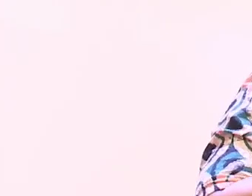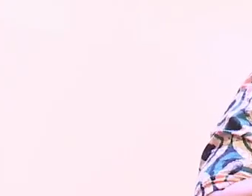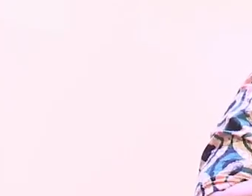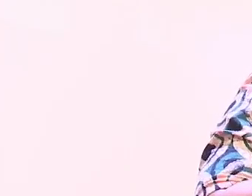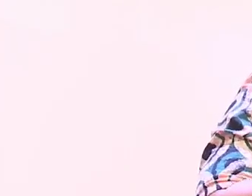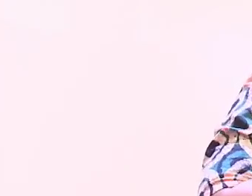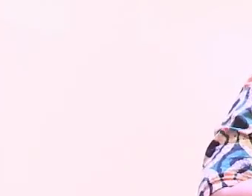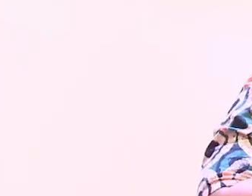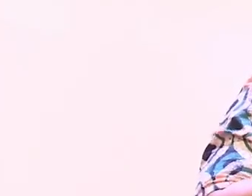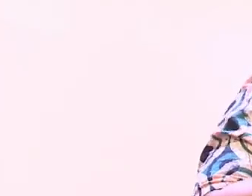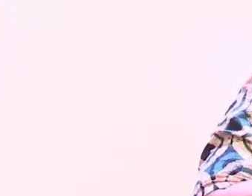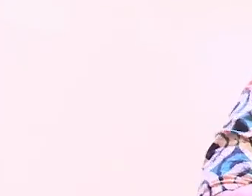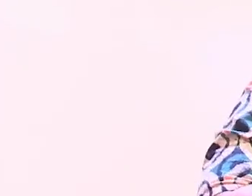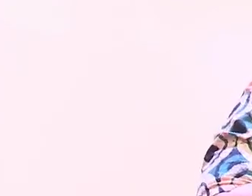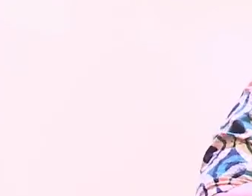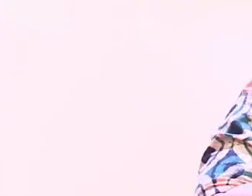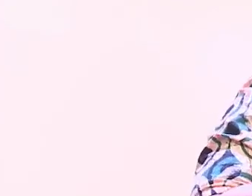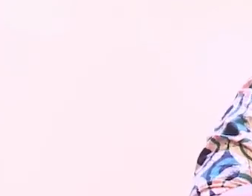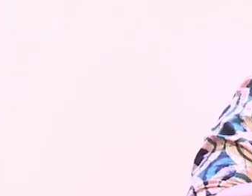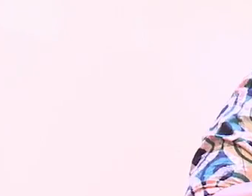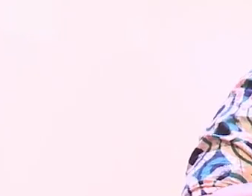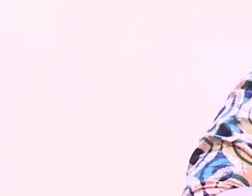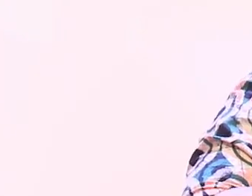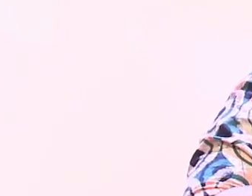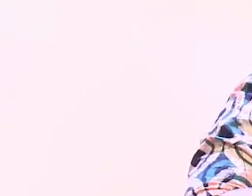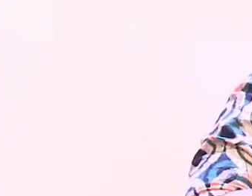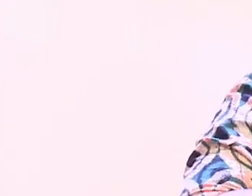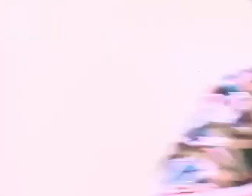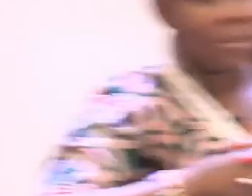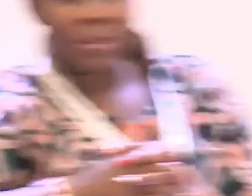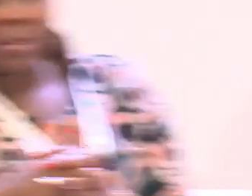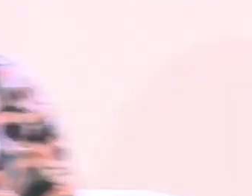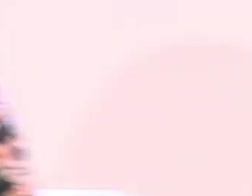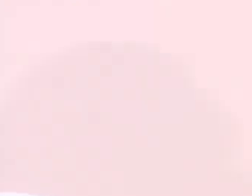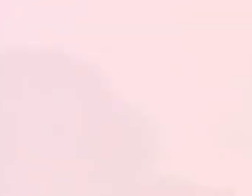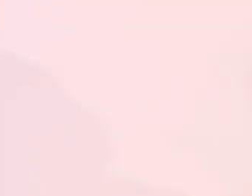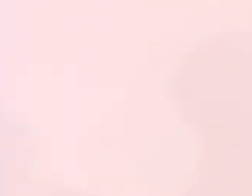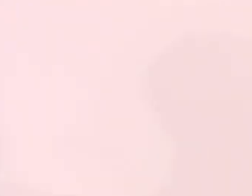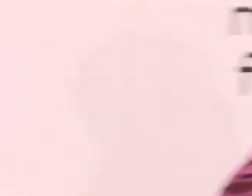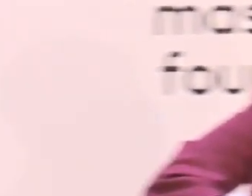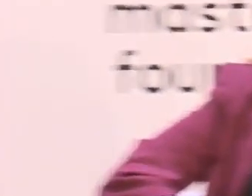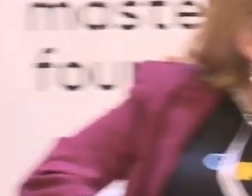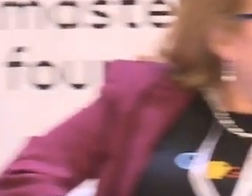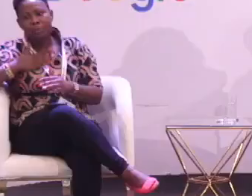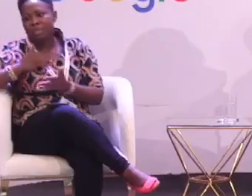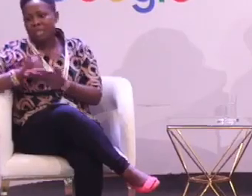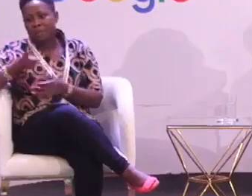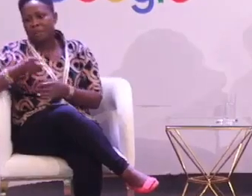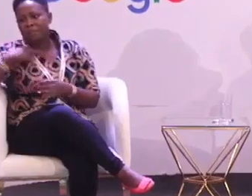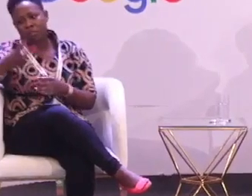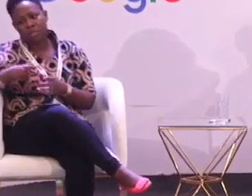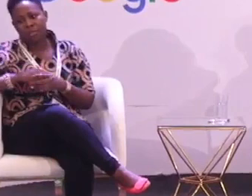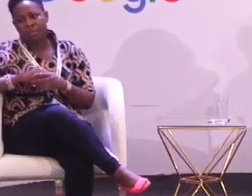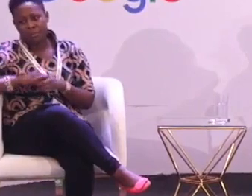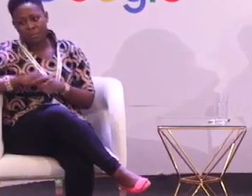Sure. Hello, everybody. My name is Laura. It's wonderful to be here, and thank you all for joining us, everybody who's here. I know this is day